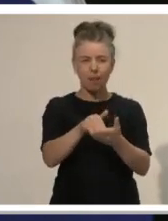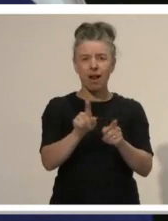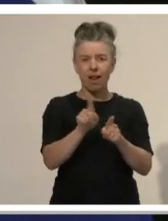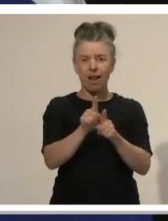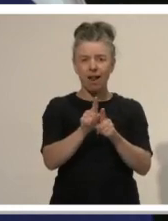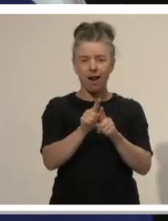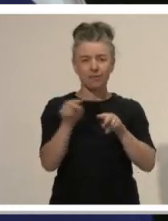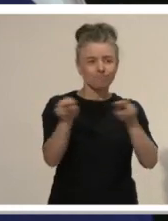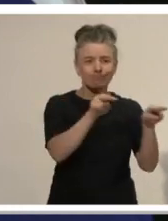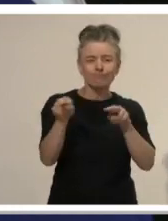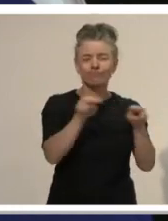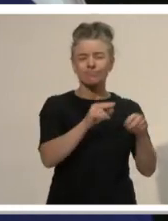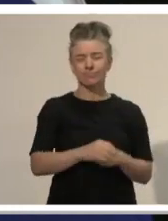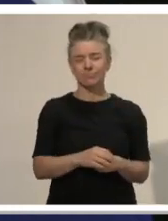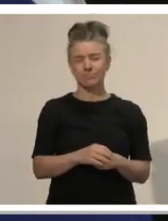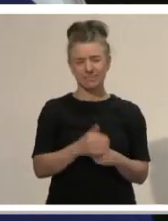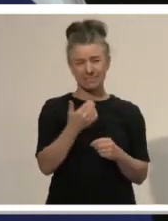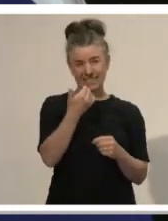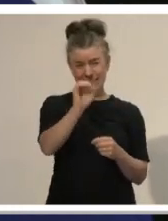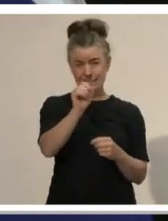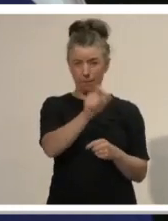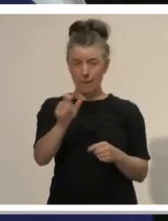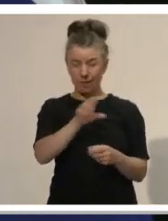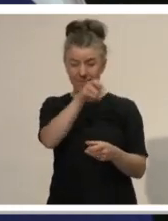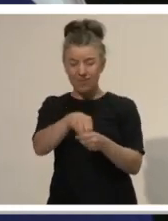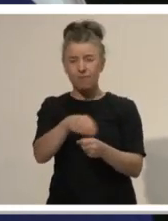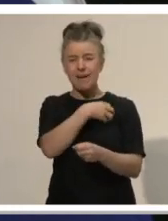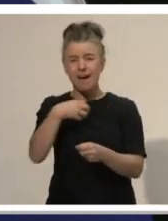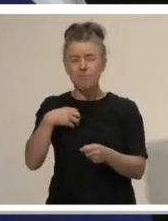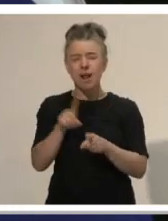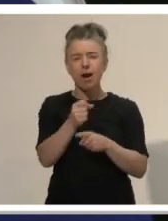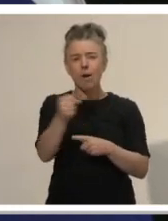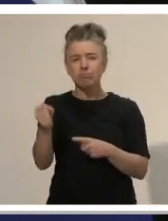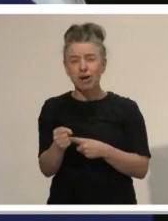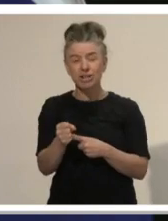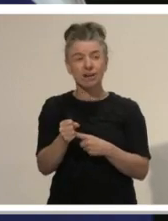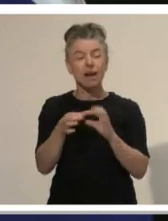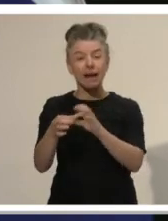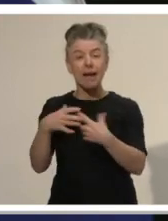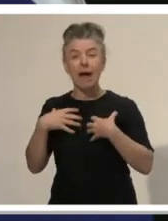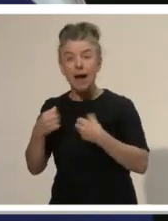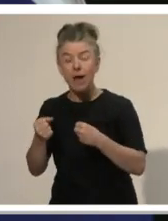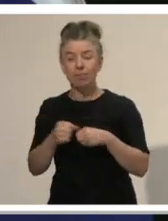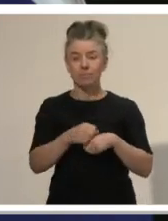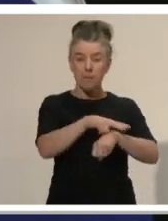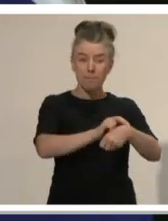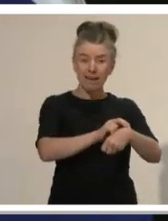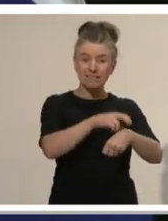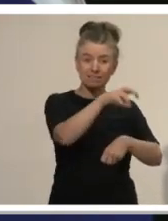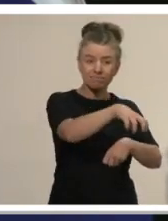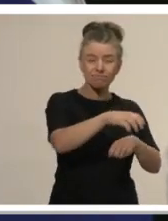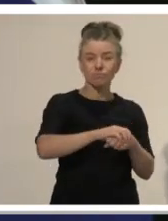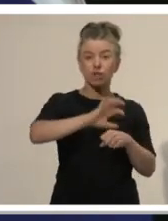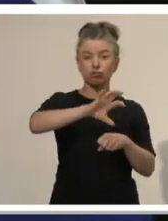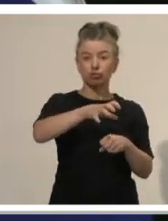expert planners and logistics personnel have helped with central government operations such as health and police centres, as well as regional emergency